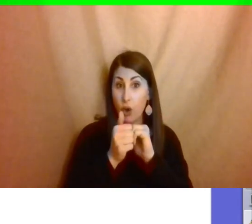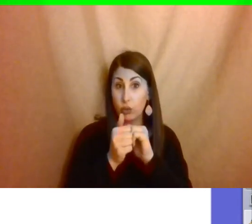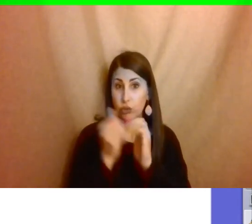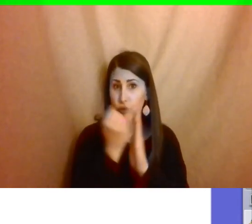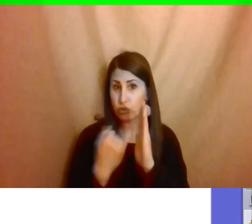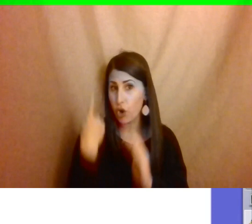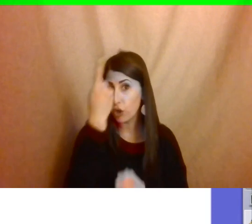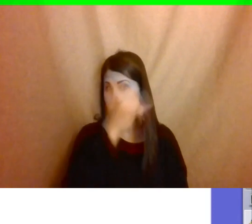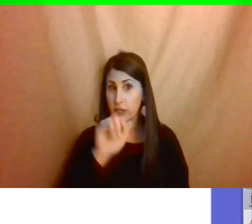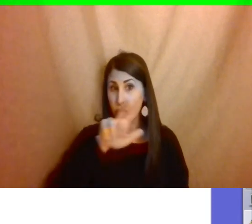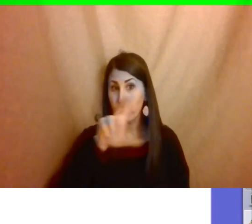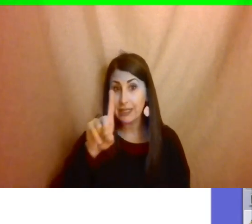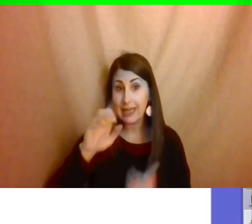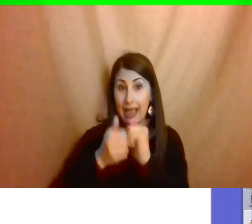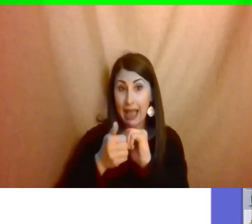inside.